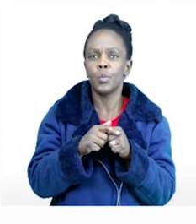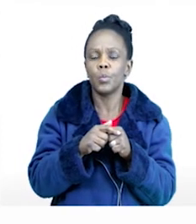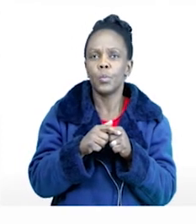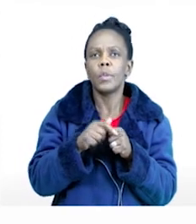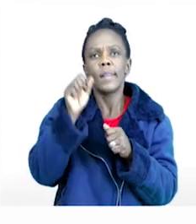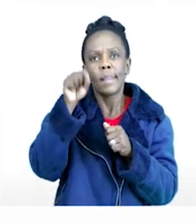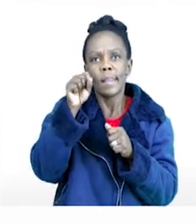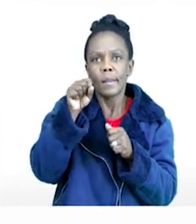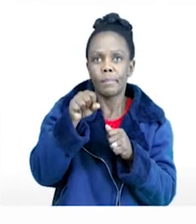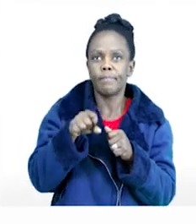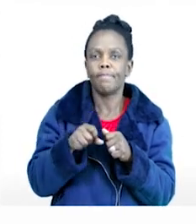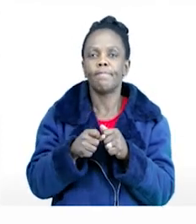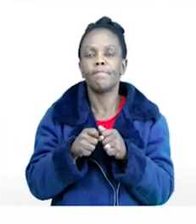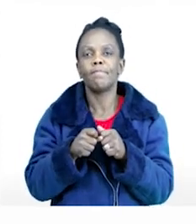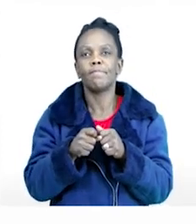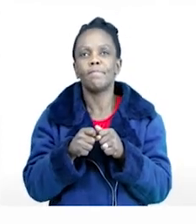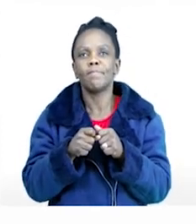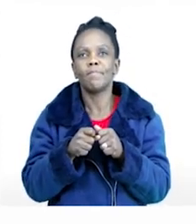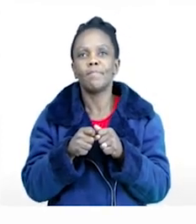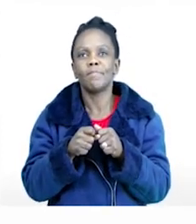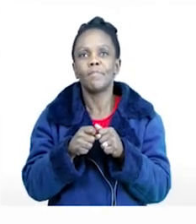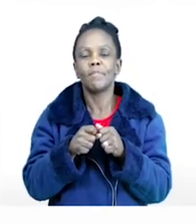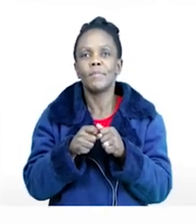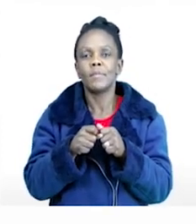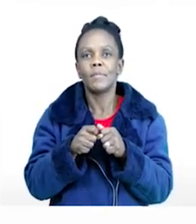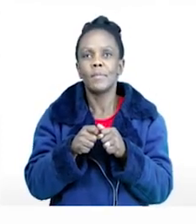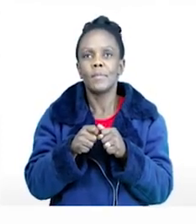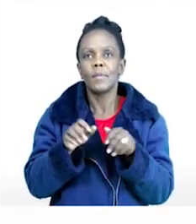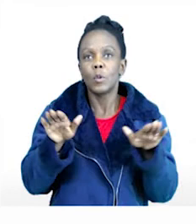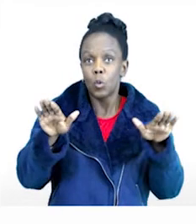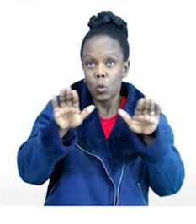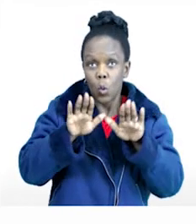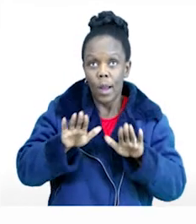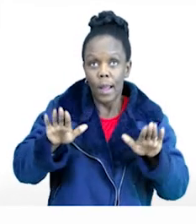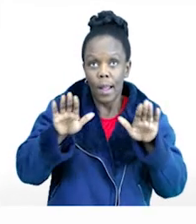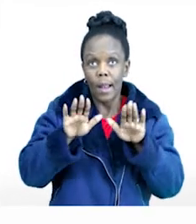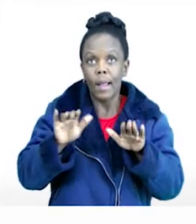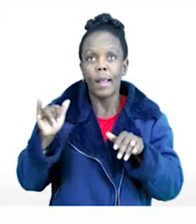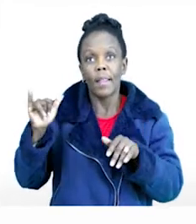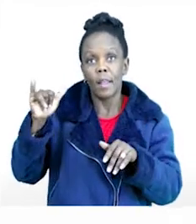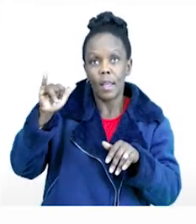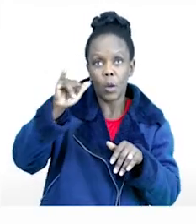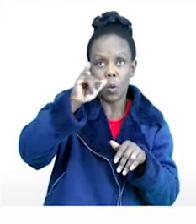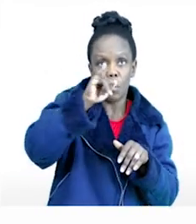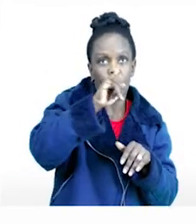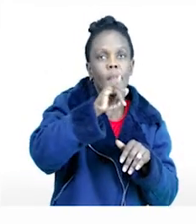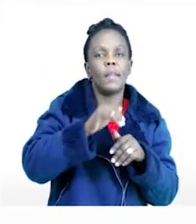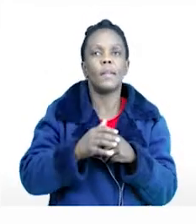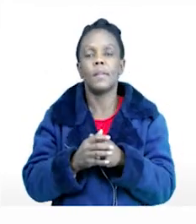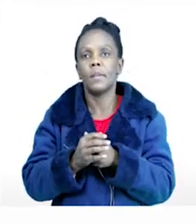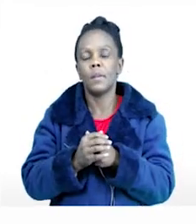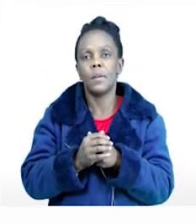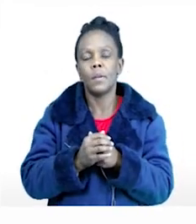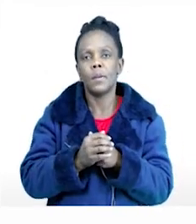Well done! You can see an aeroplane. That is great. Good job. I would also like you to color in